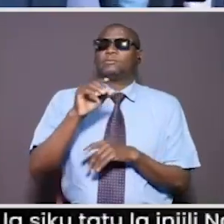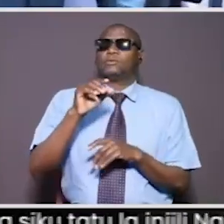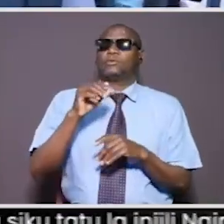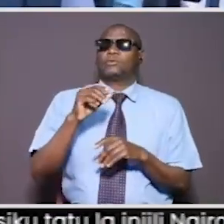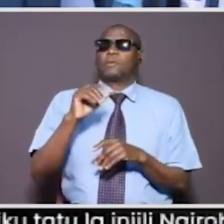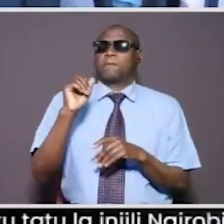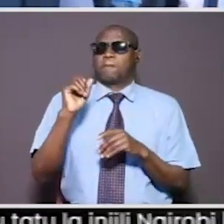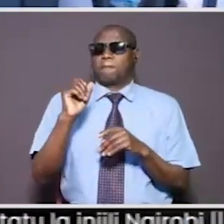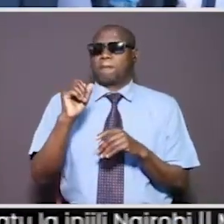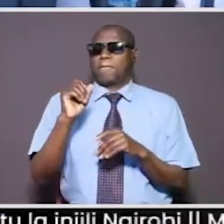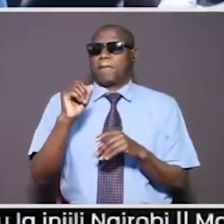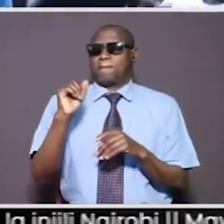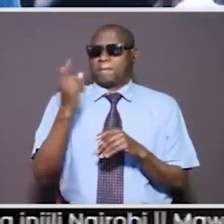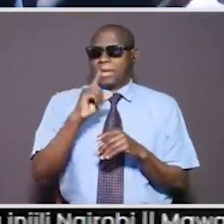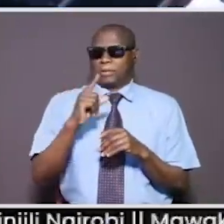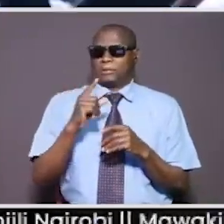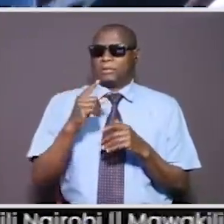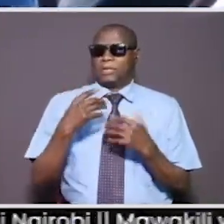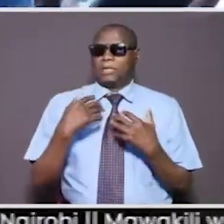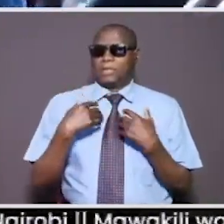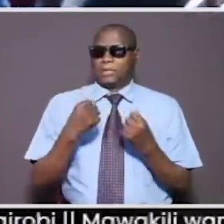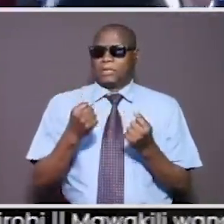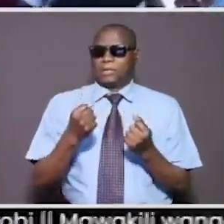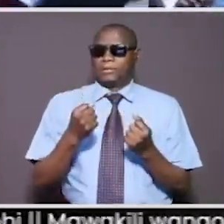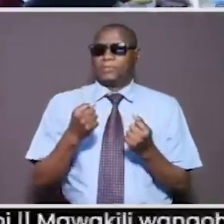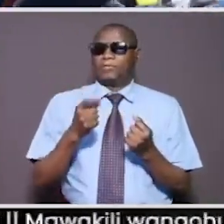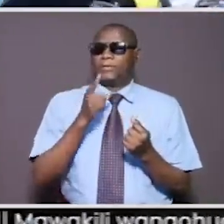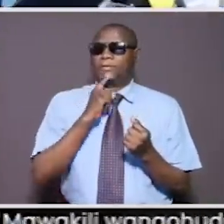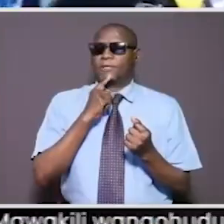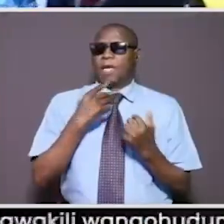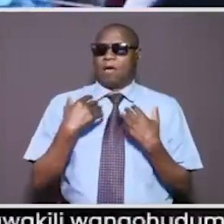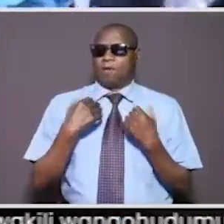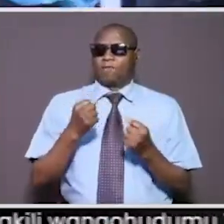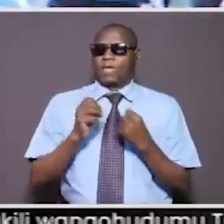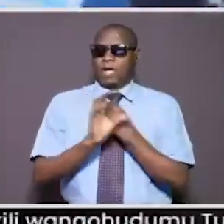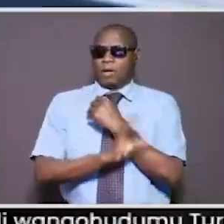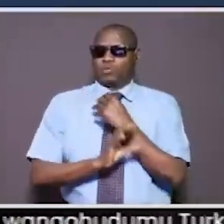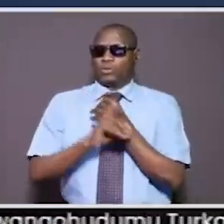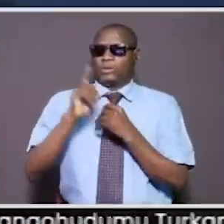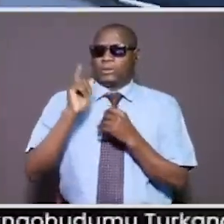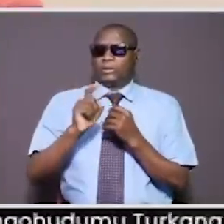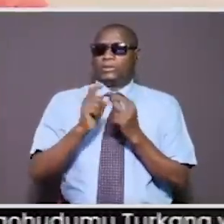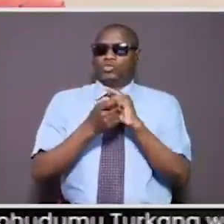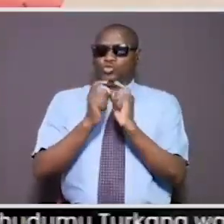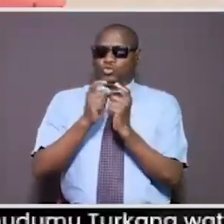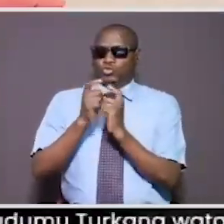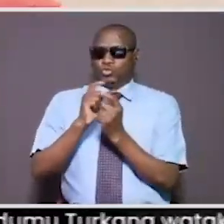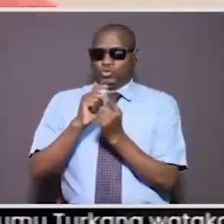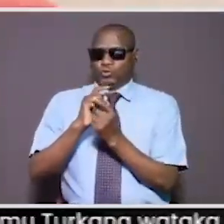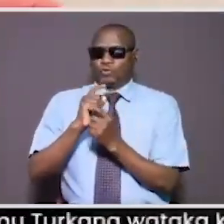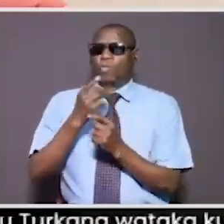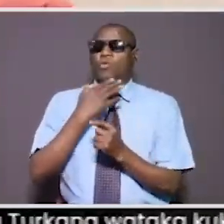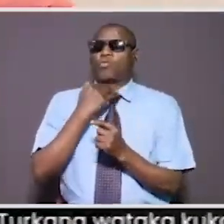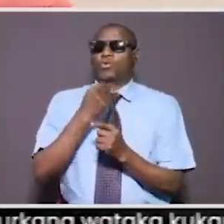kukutana na madaktari waliogoma na alikiri kwamba mfumo wa afya nchini unahitaji kufanyiwa marekebisho na kuwataka